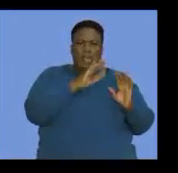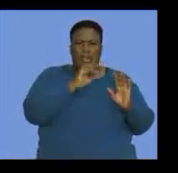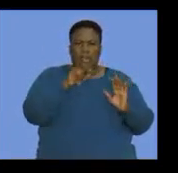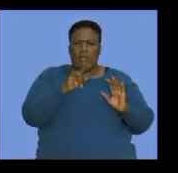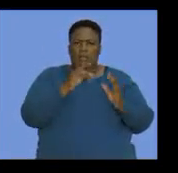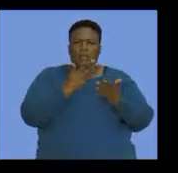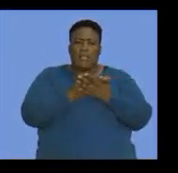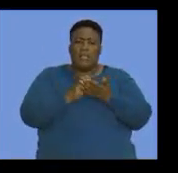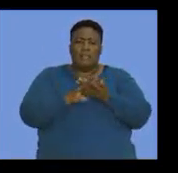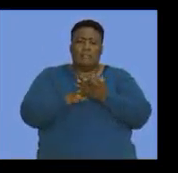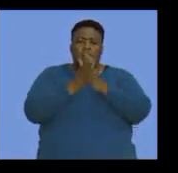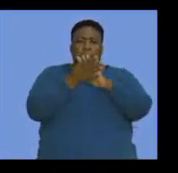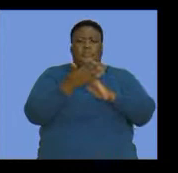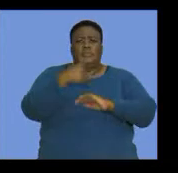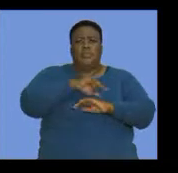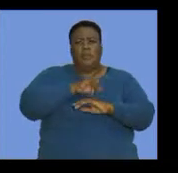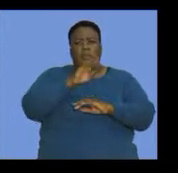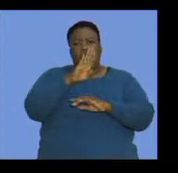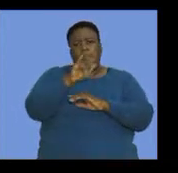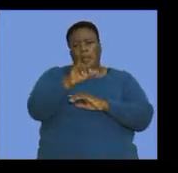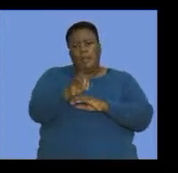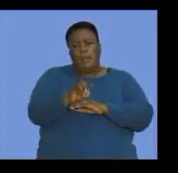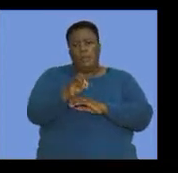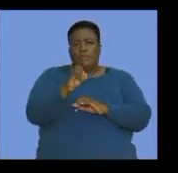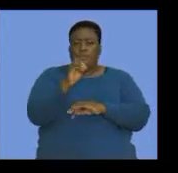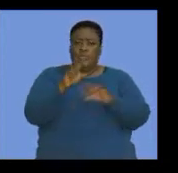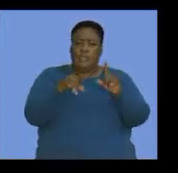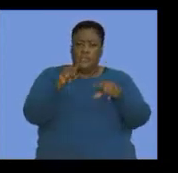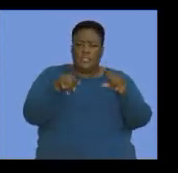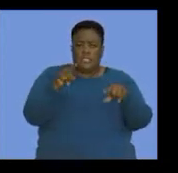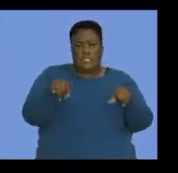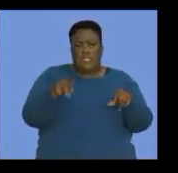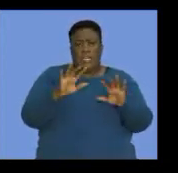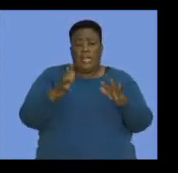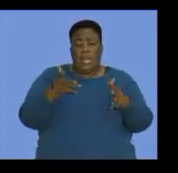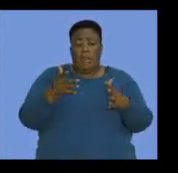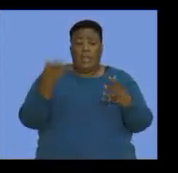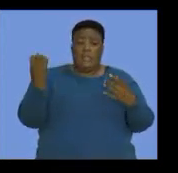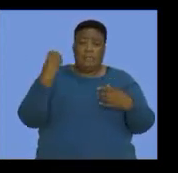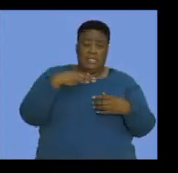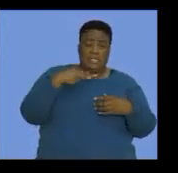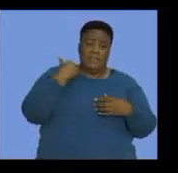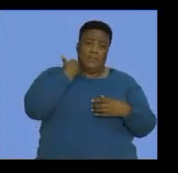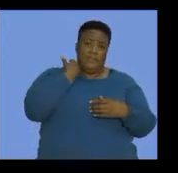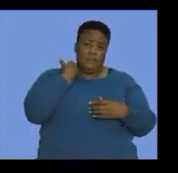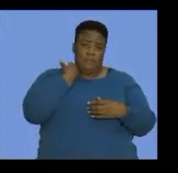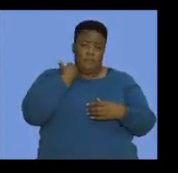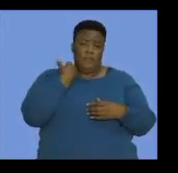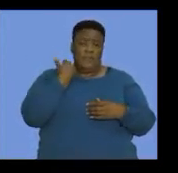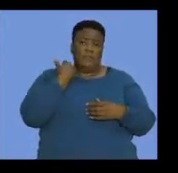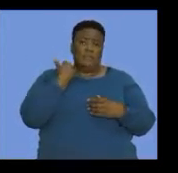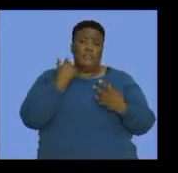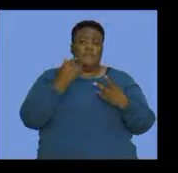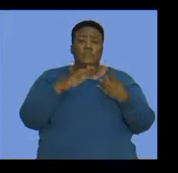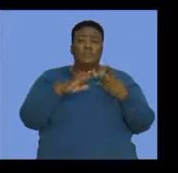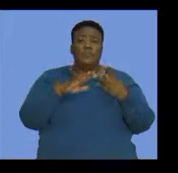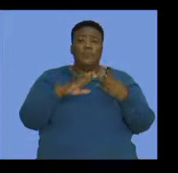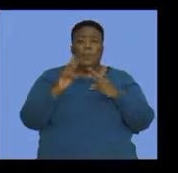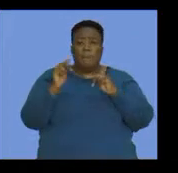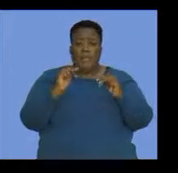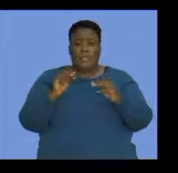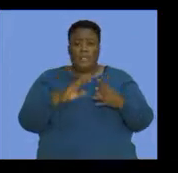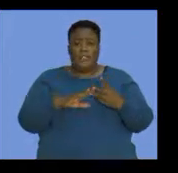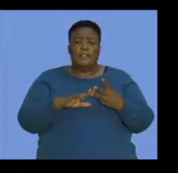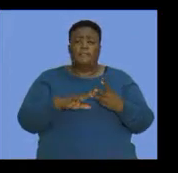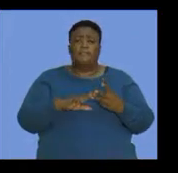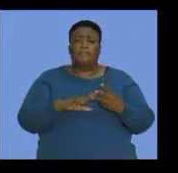plant invasion is and how that becomes quite expensive to maintain. In this segment, let's look at the impact of poaching